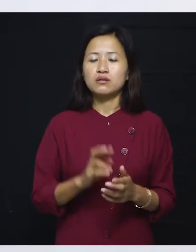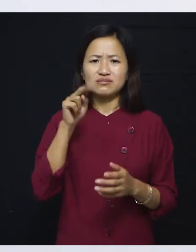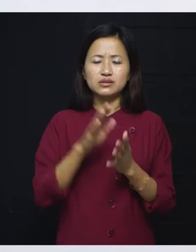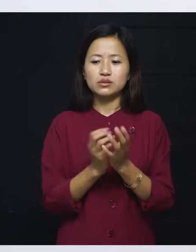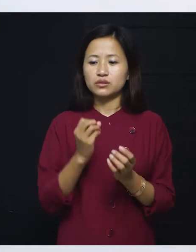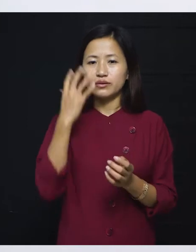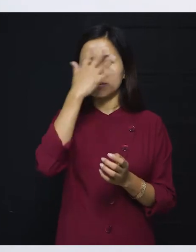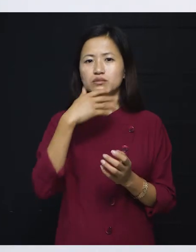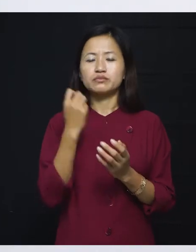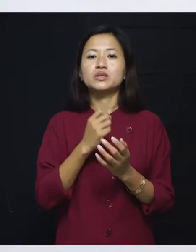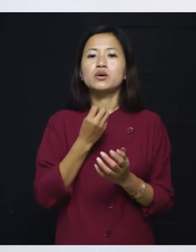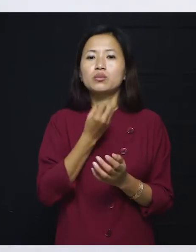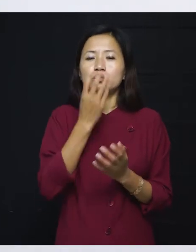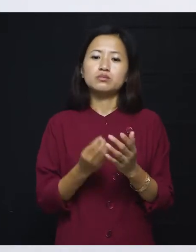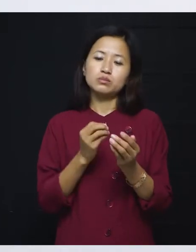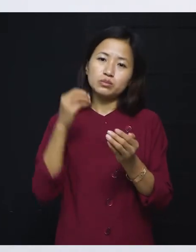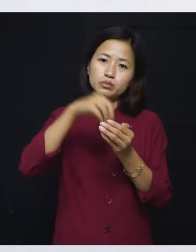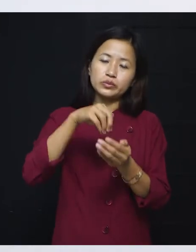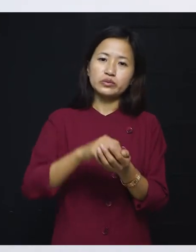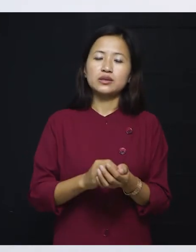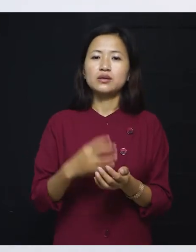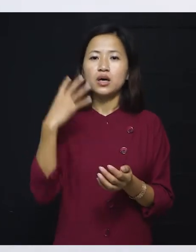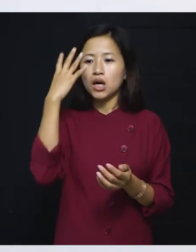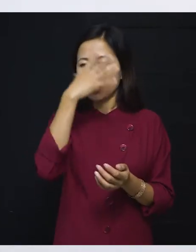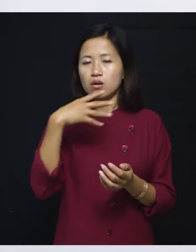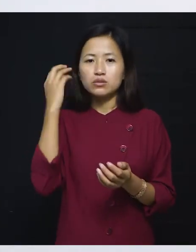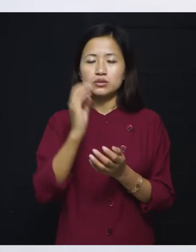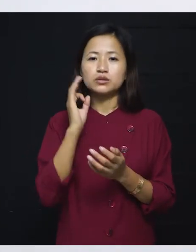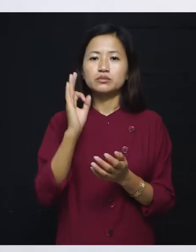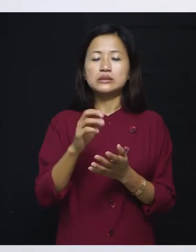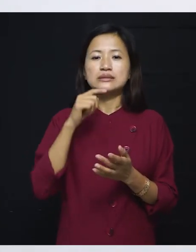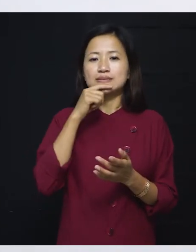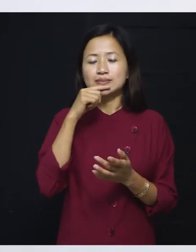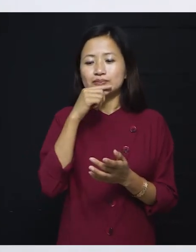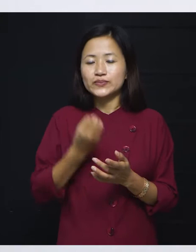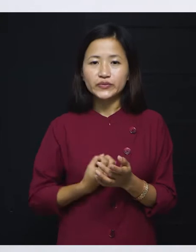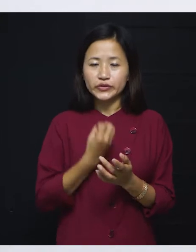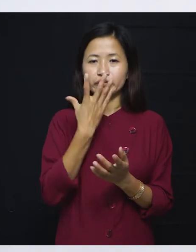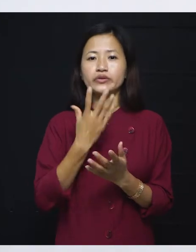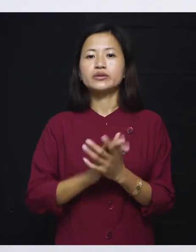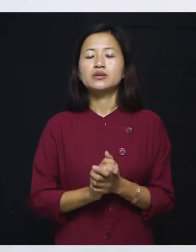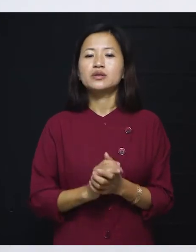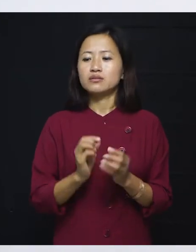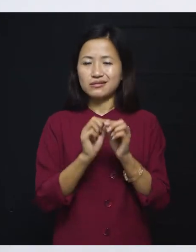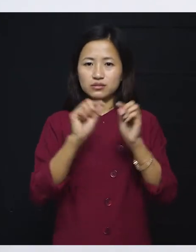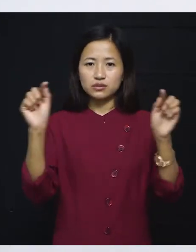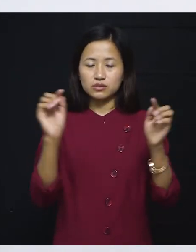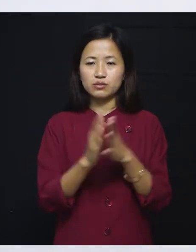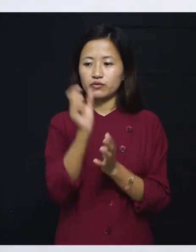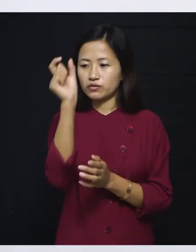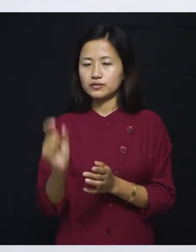rose is a beautiful flower, it will not make sense on its own. That's why we call this group of words,